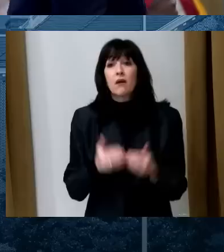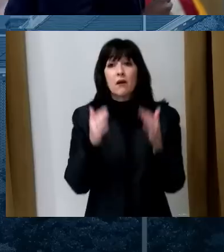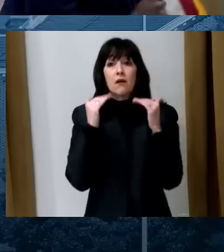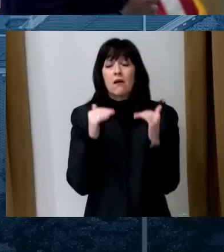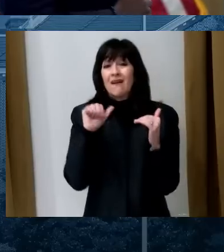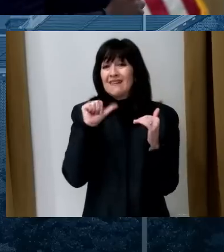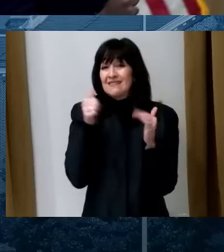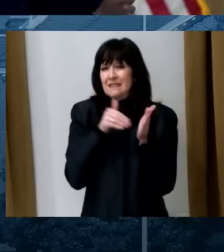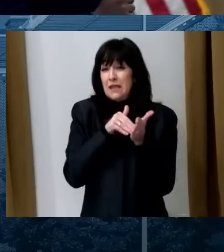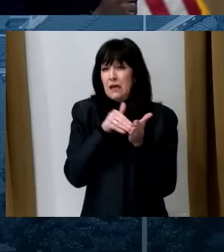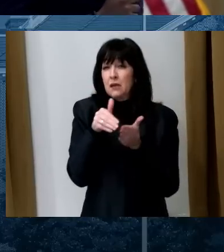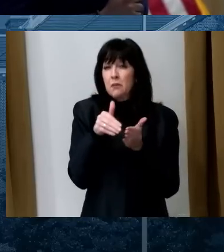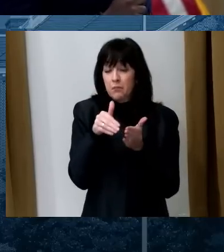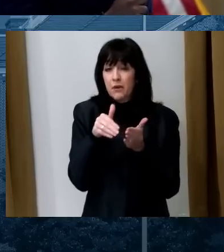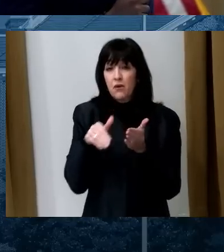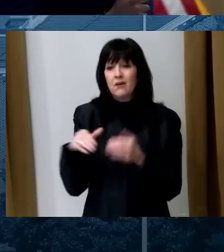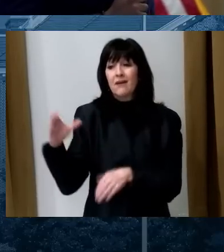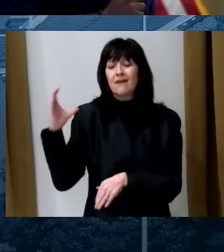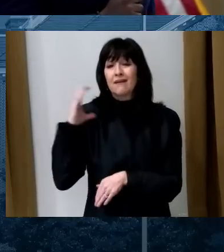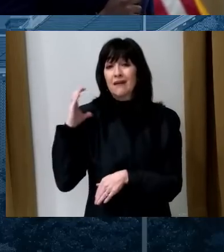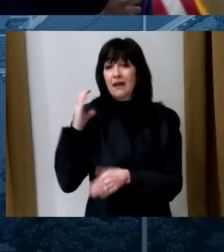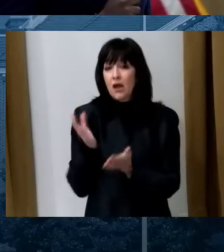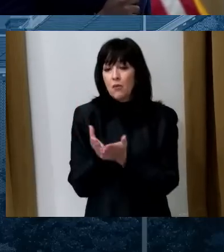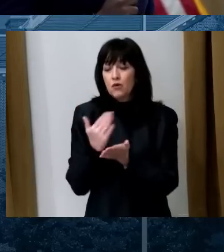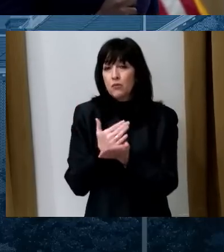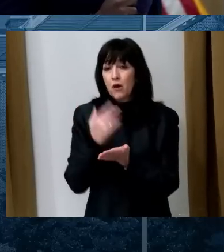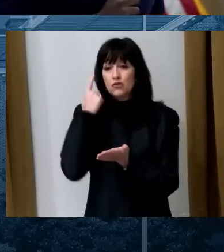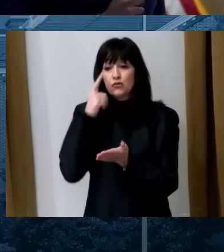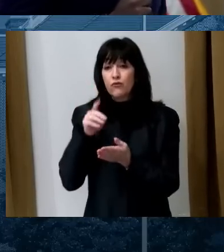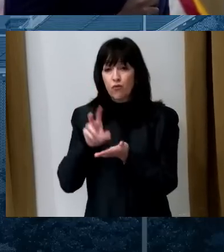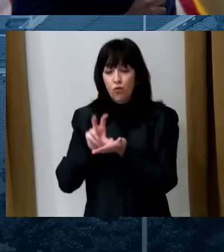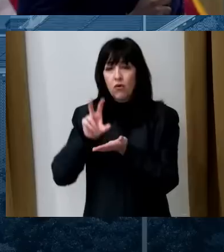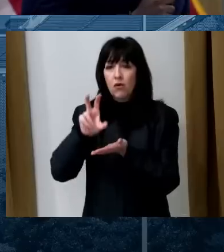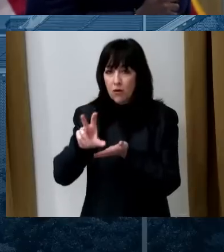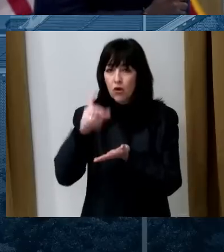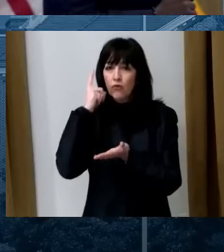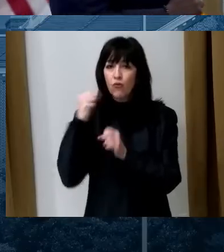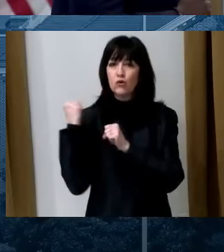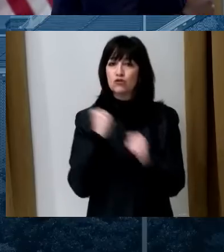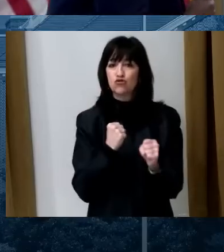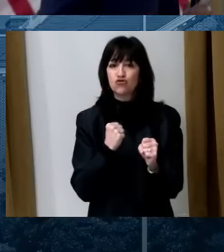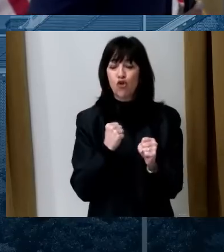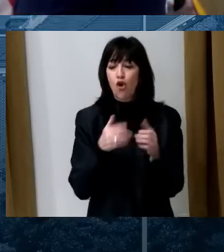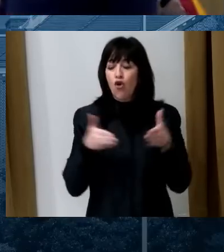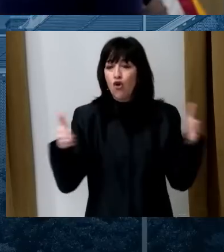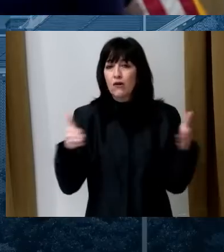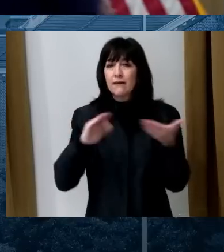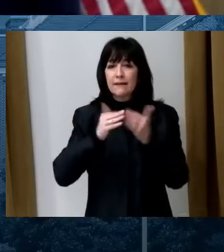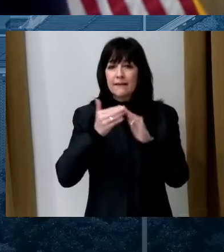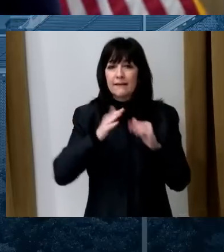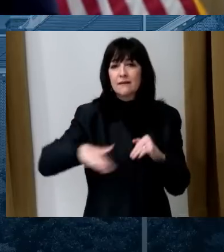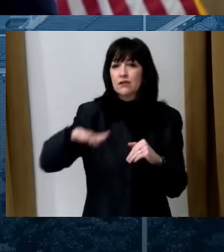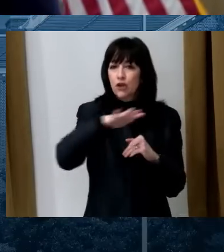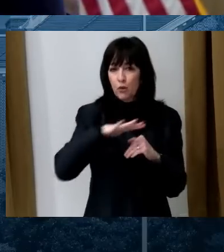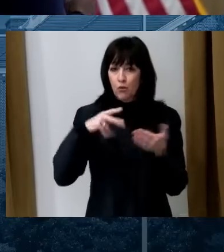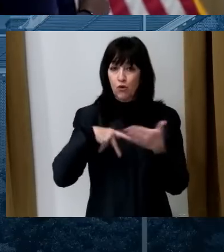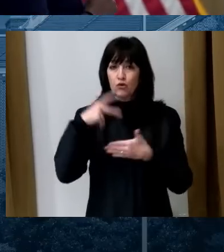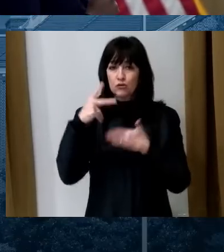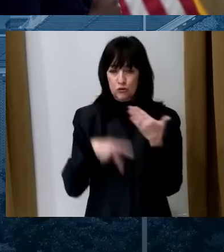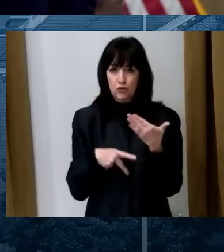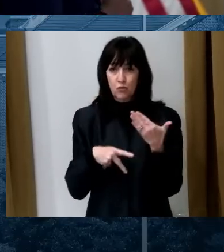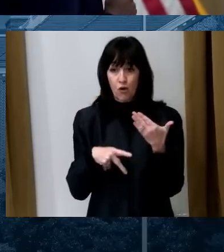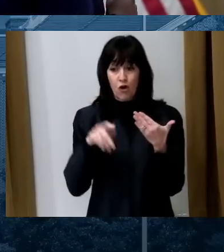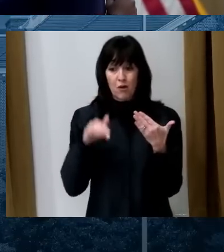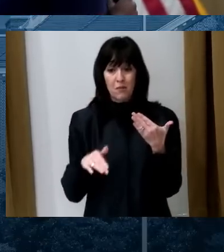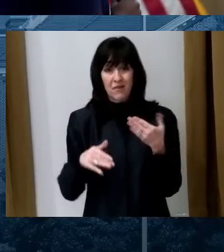million in the capital budget from the affordable housing programs and strong neighborhoods programs added to that, which bring us to